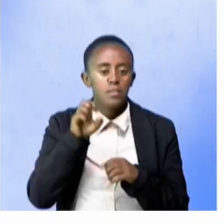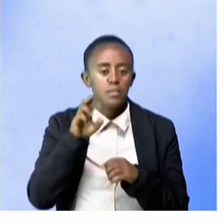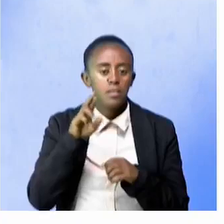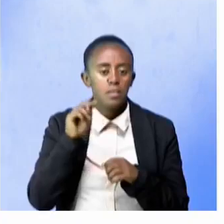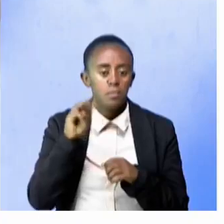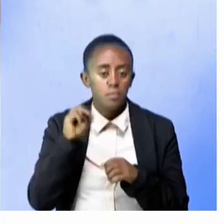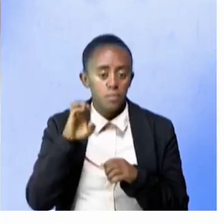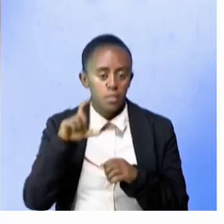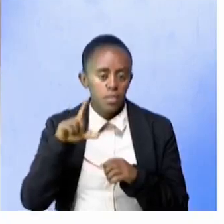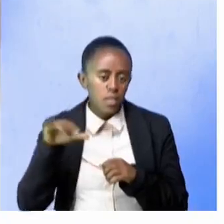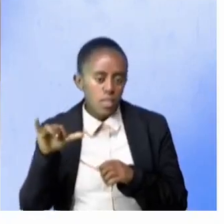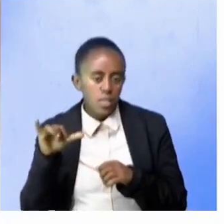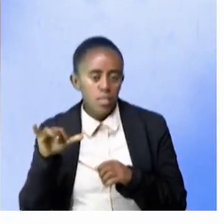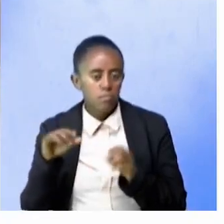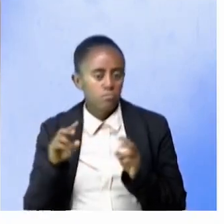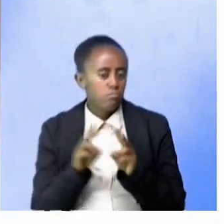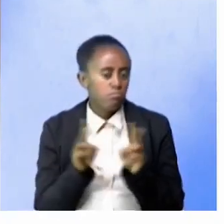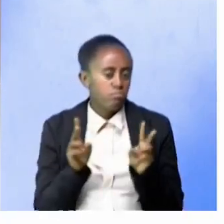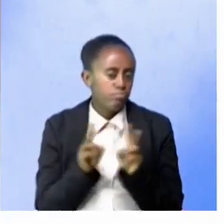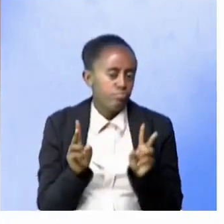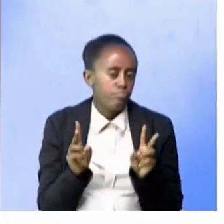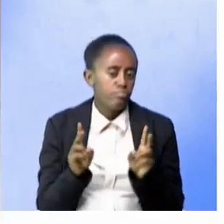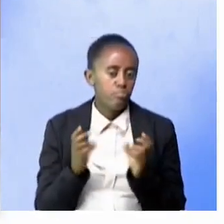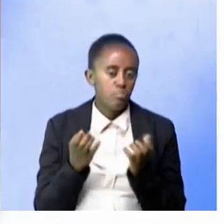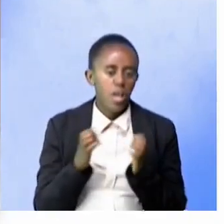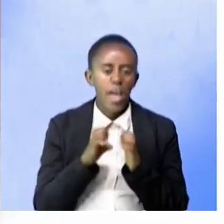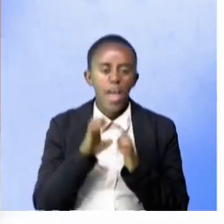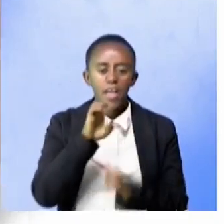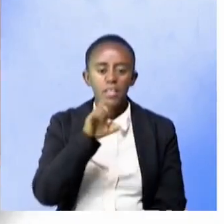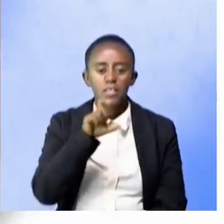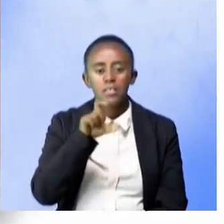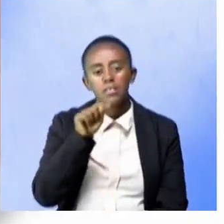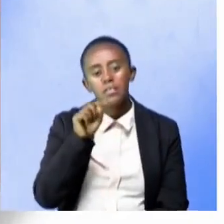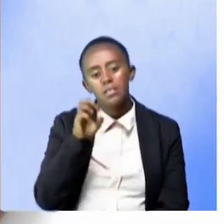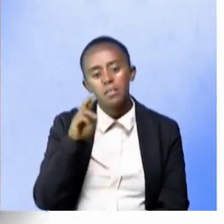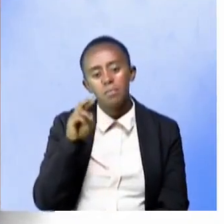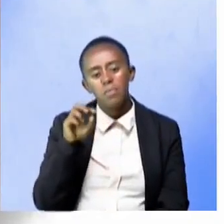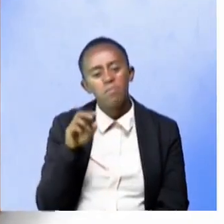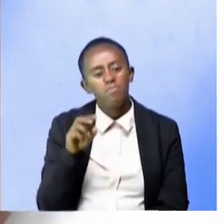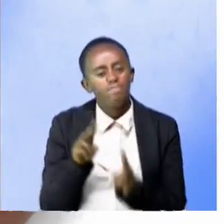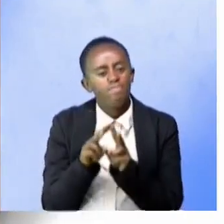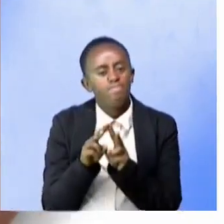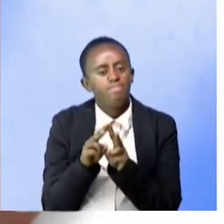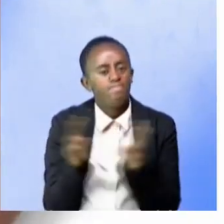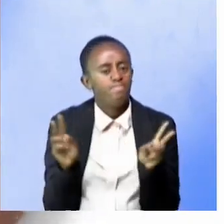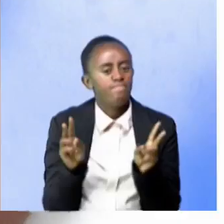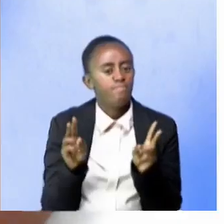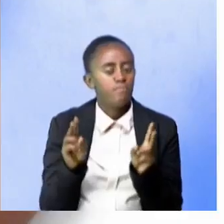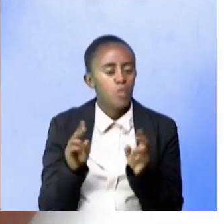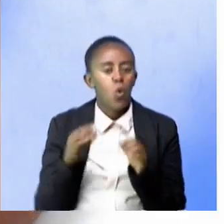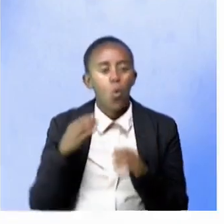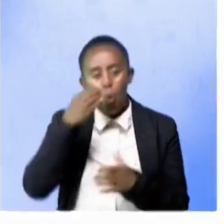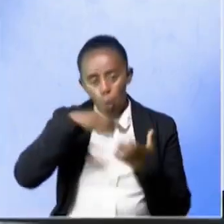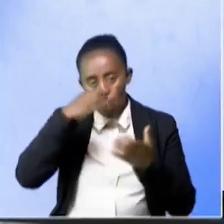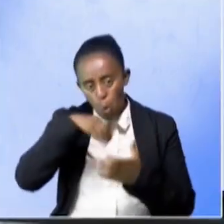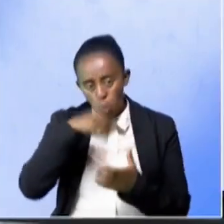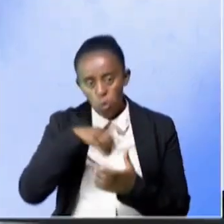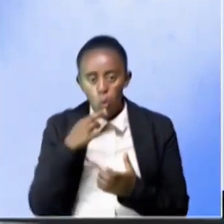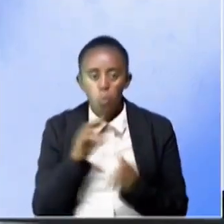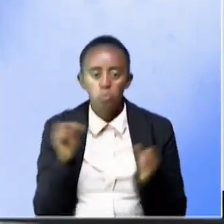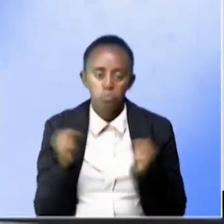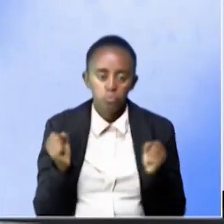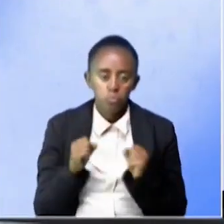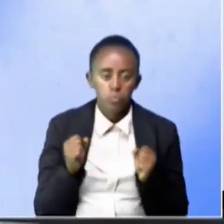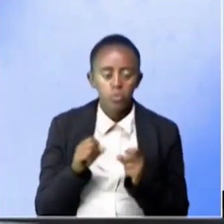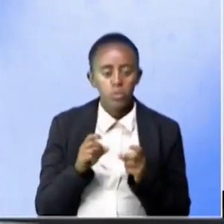cold. Today is extremely hot, if you like. So welcome. Let's talk about the weather. Today